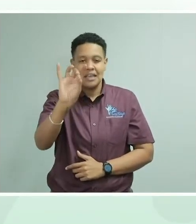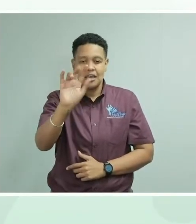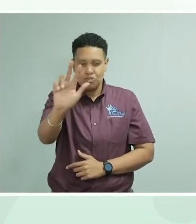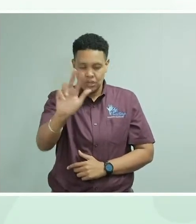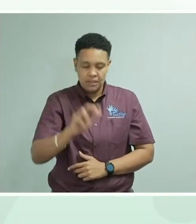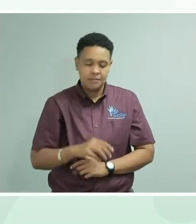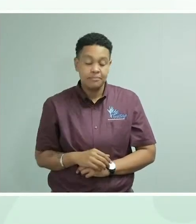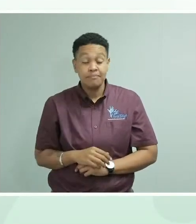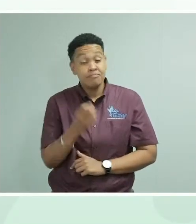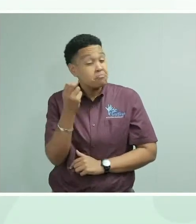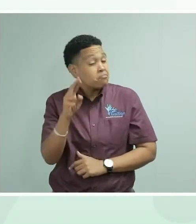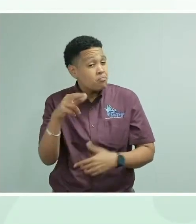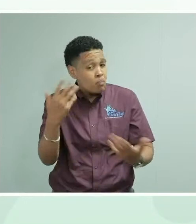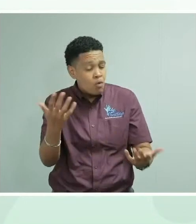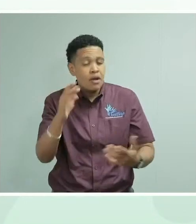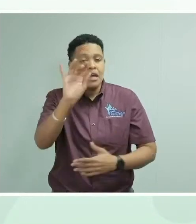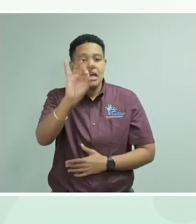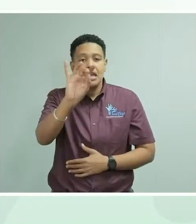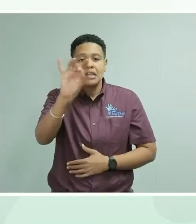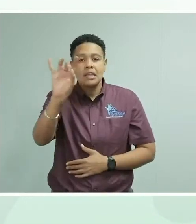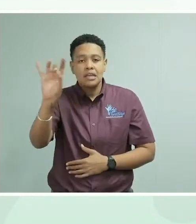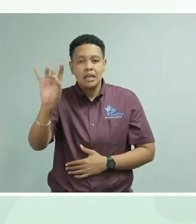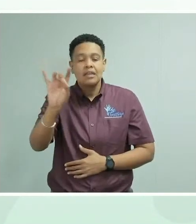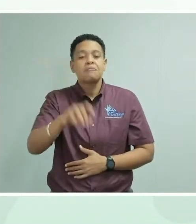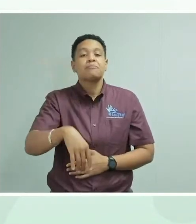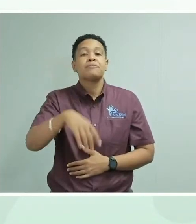888-663-5683 or